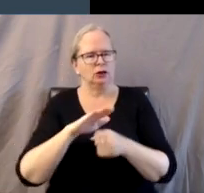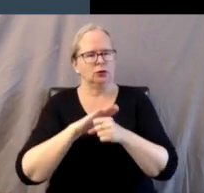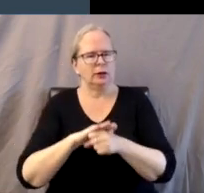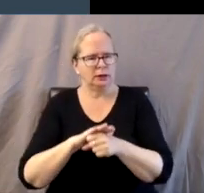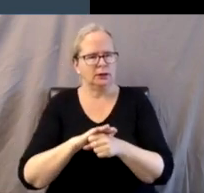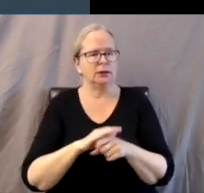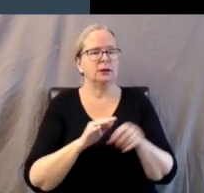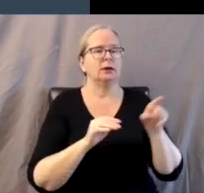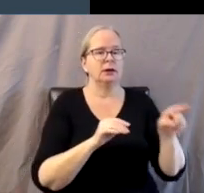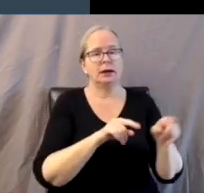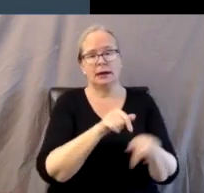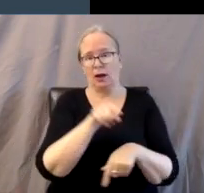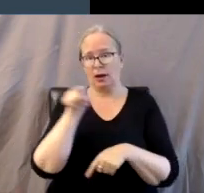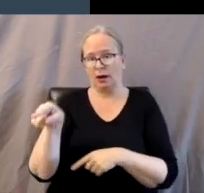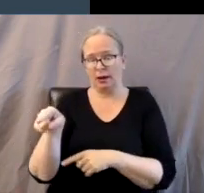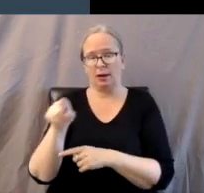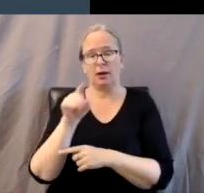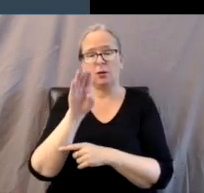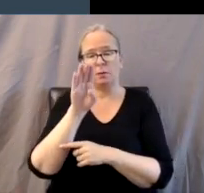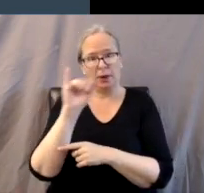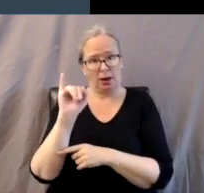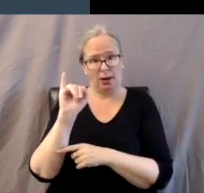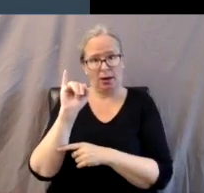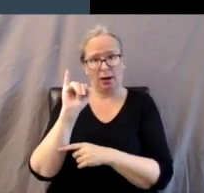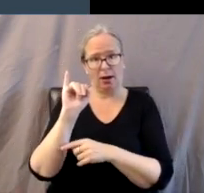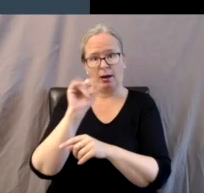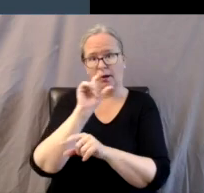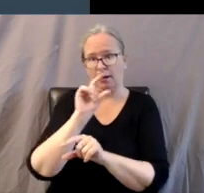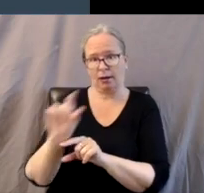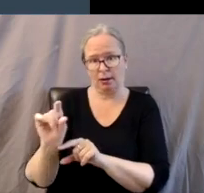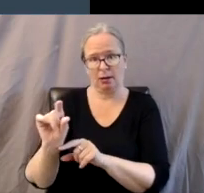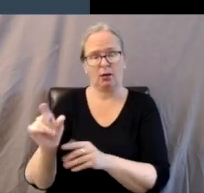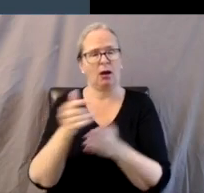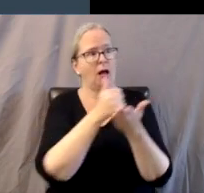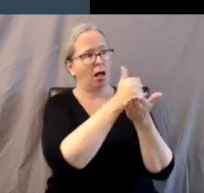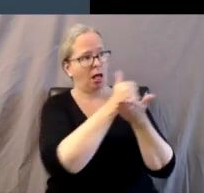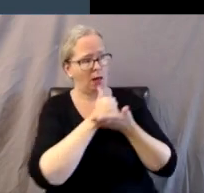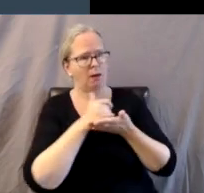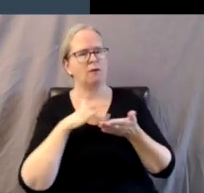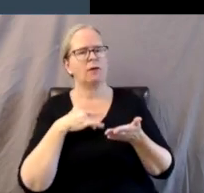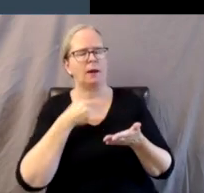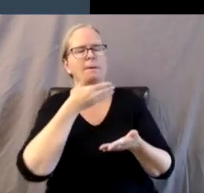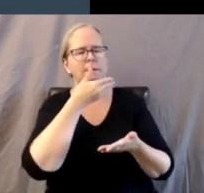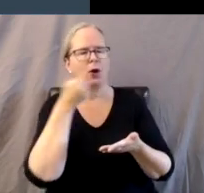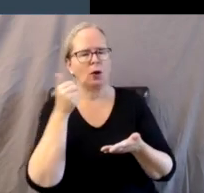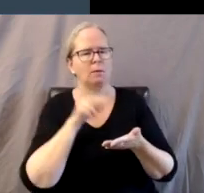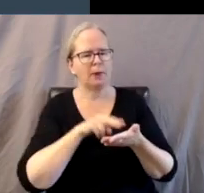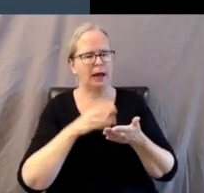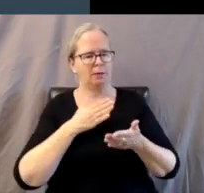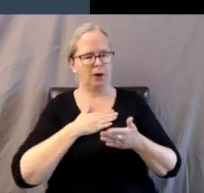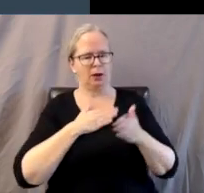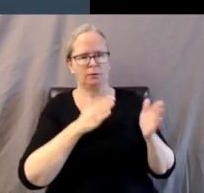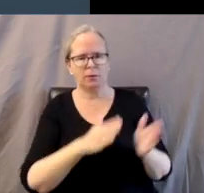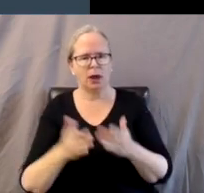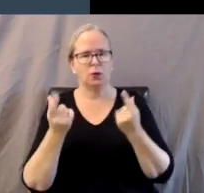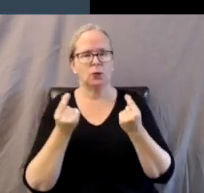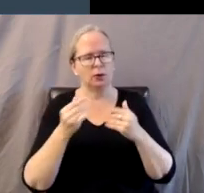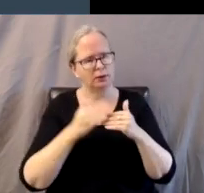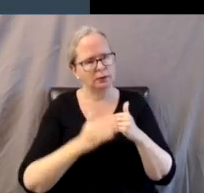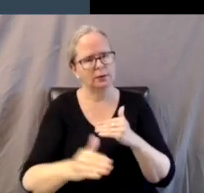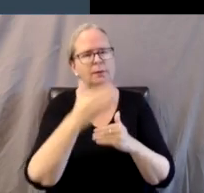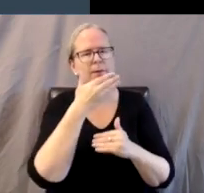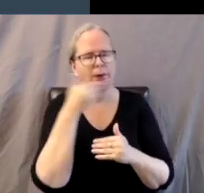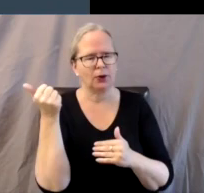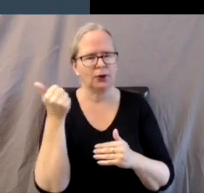concerns, both in the present and further down the line into the future. Oops, sorry. Implementing a basic